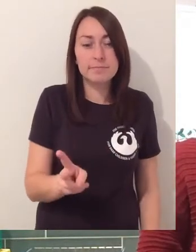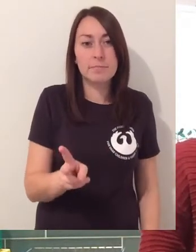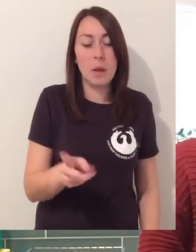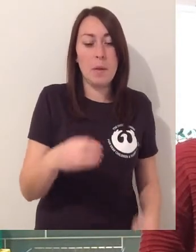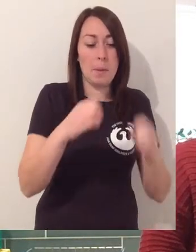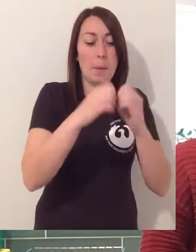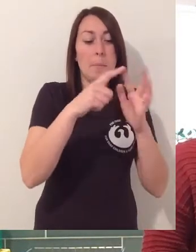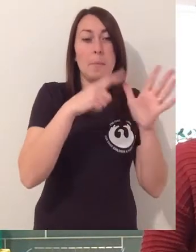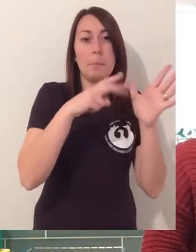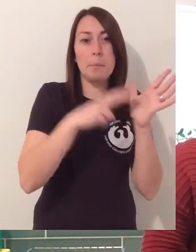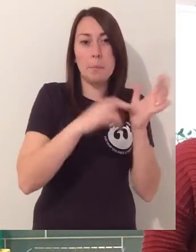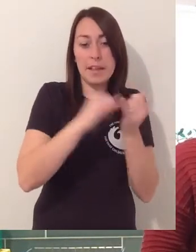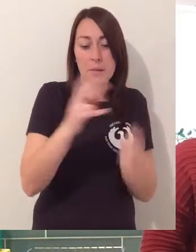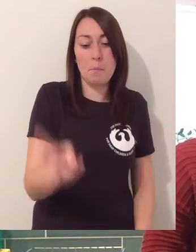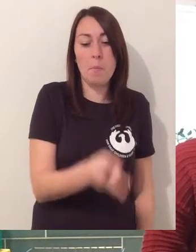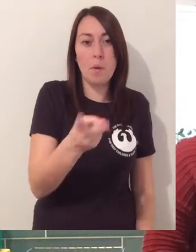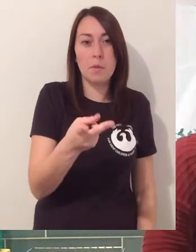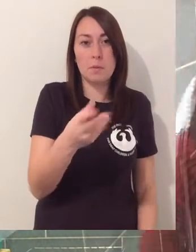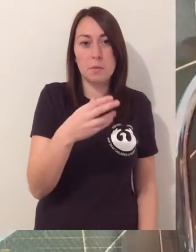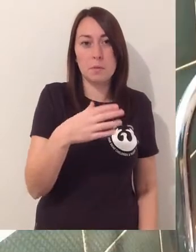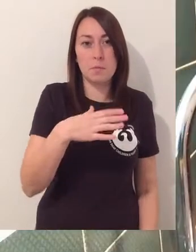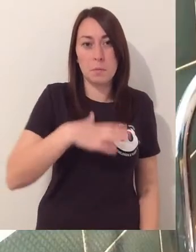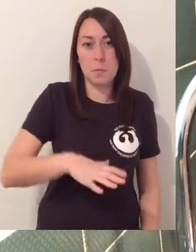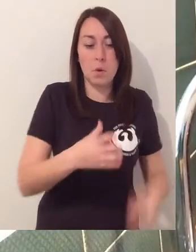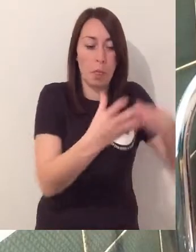drain both of the beans, the black beans and the kidney beans.